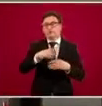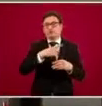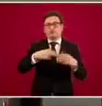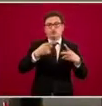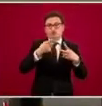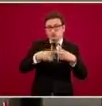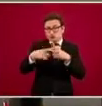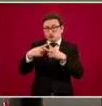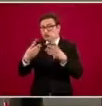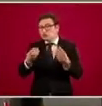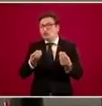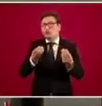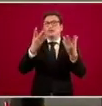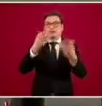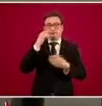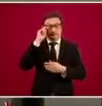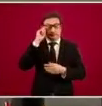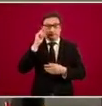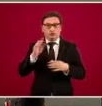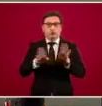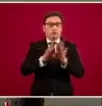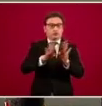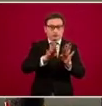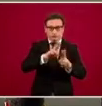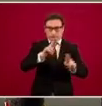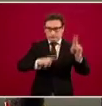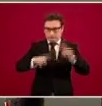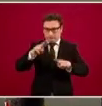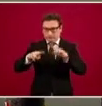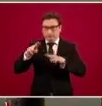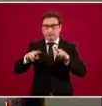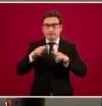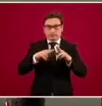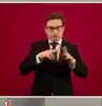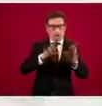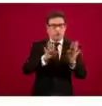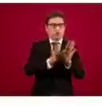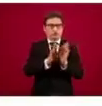is the next slide, because these raw numbers need to be